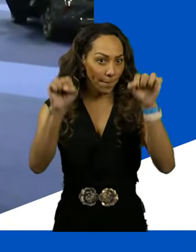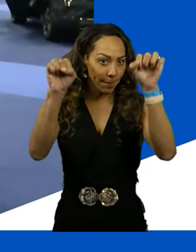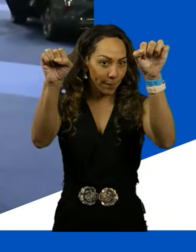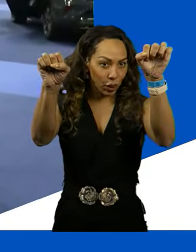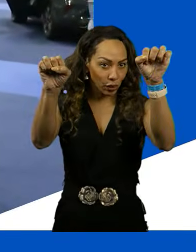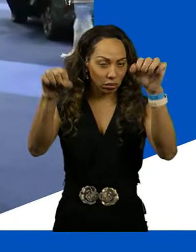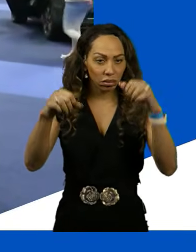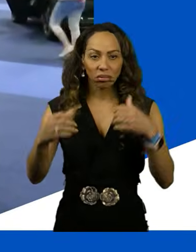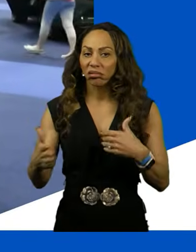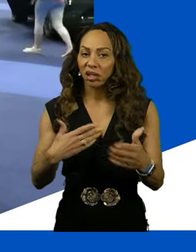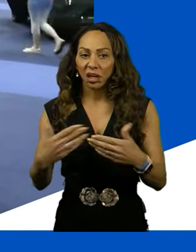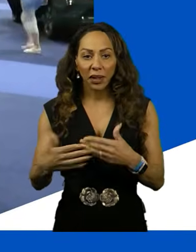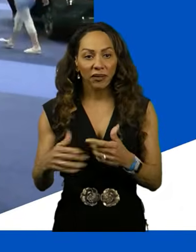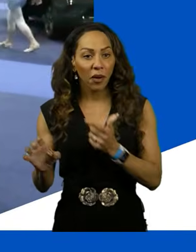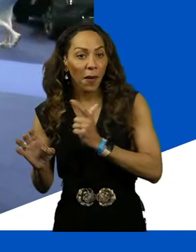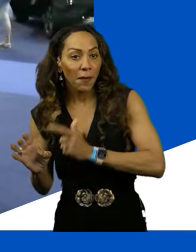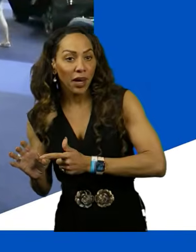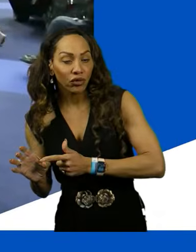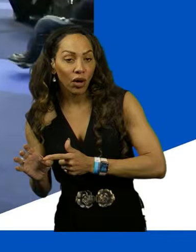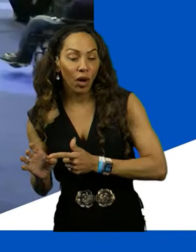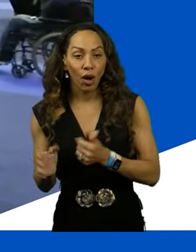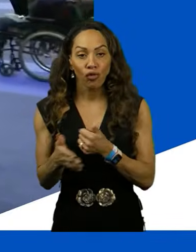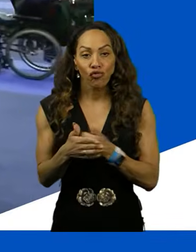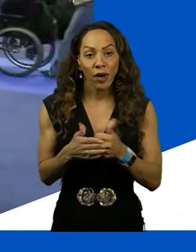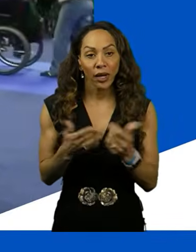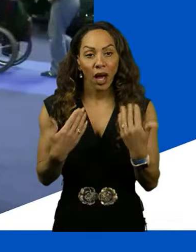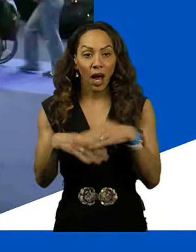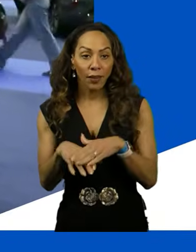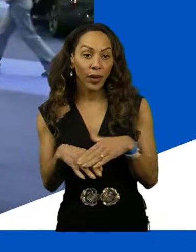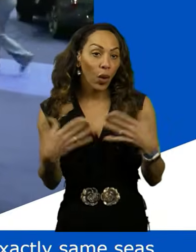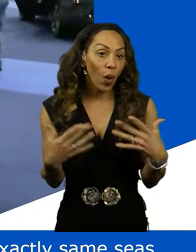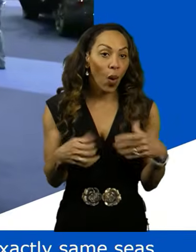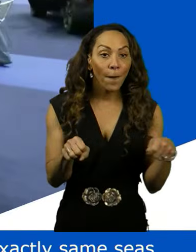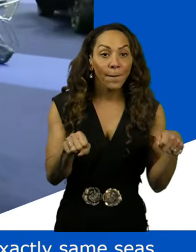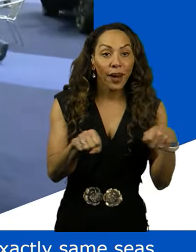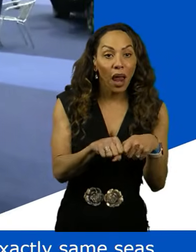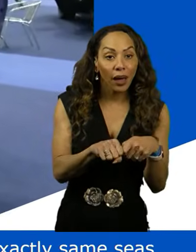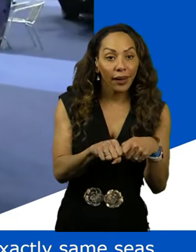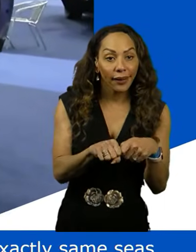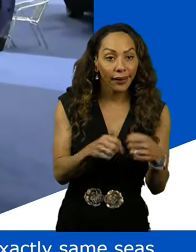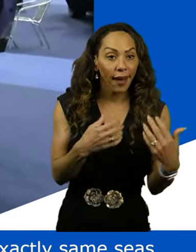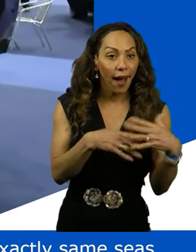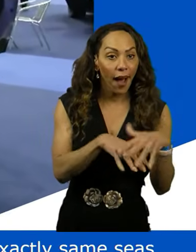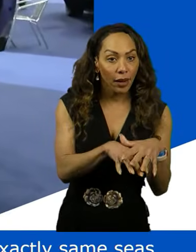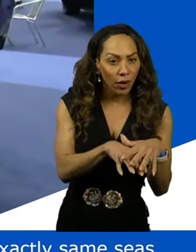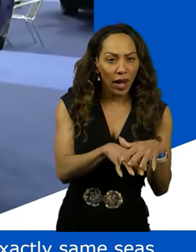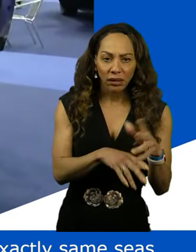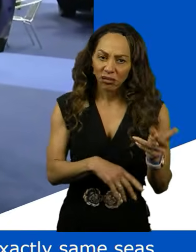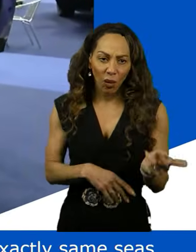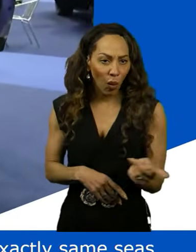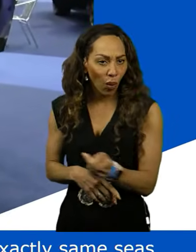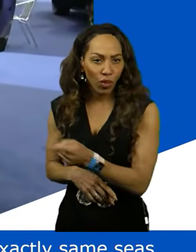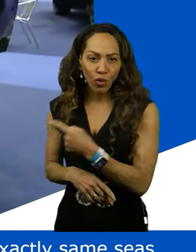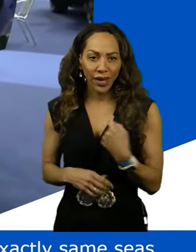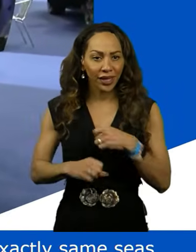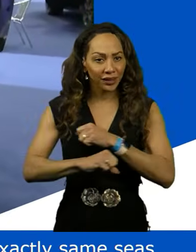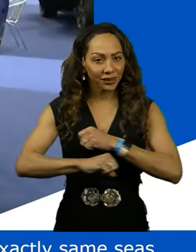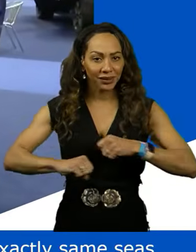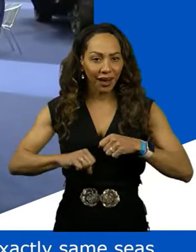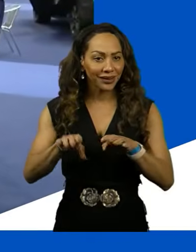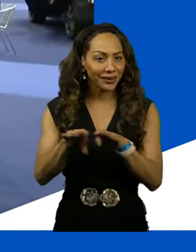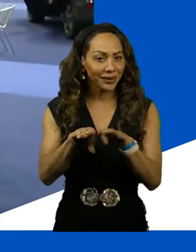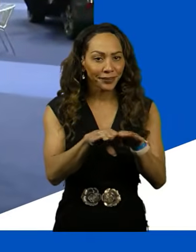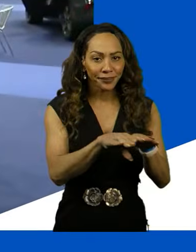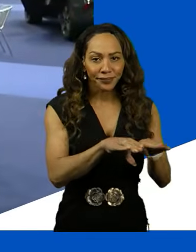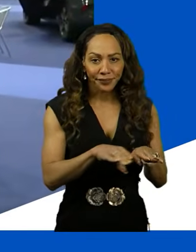whether you go for the petrol, the regular hybrid or the plug-in hybrid. We've got a nice low sill hill so you